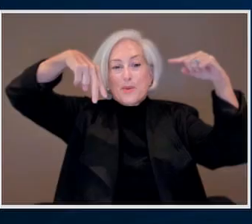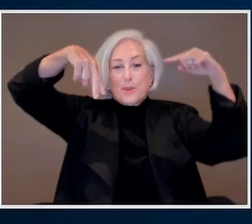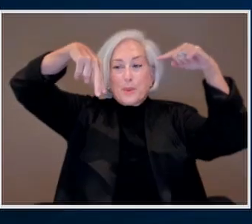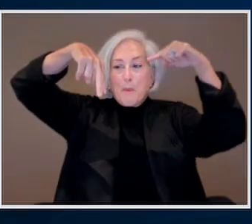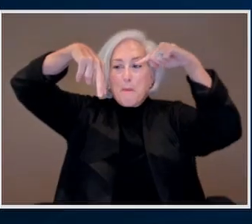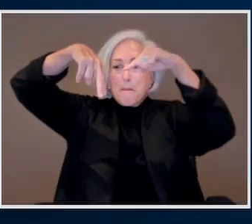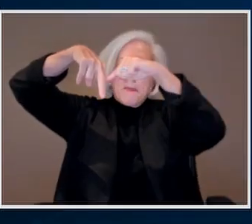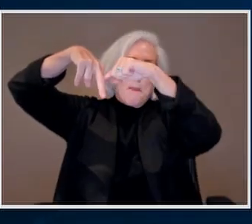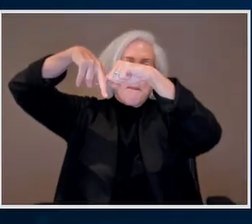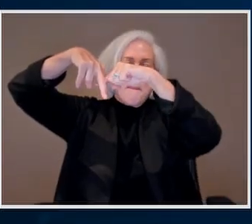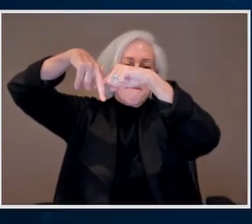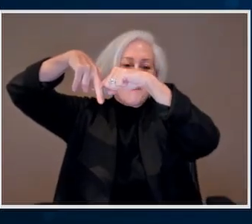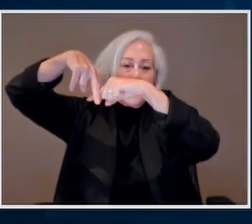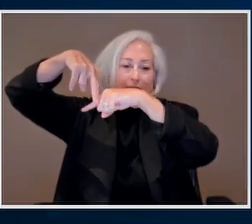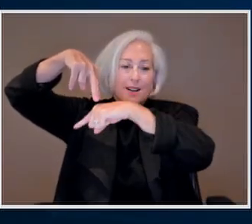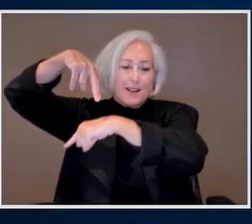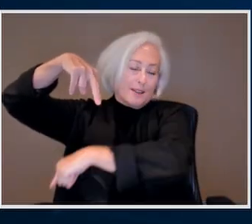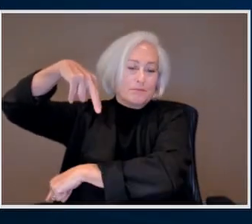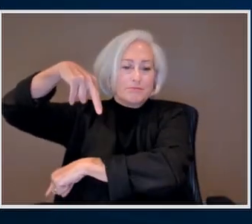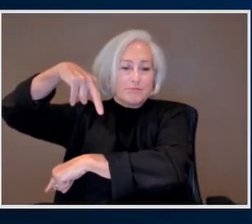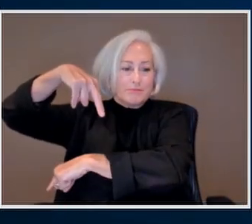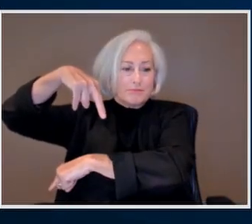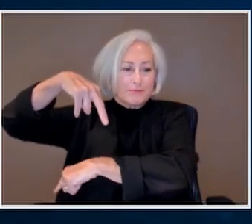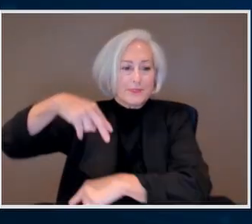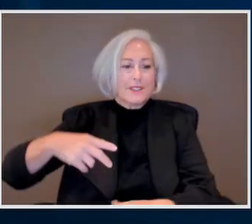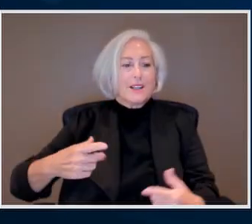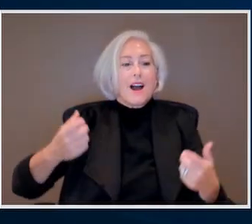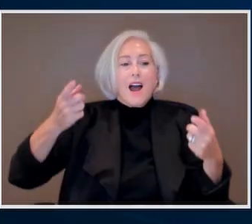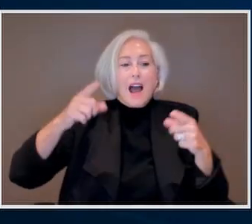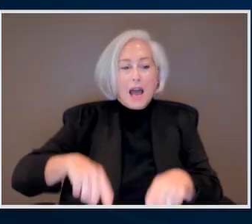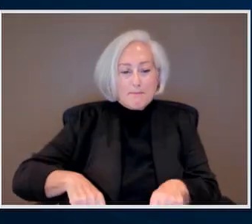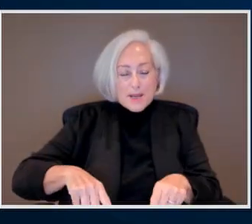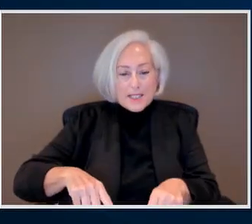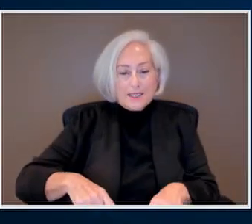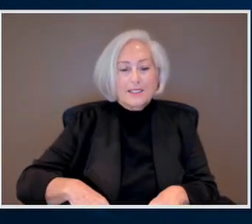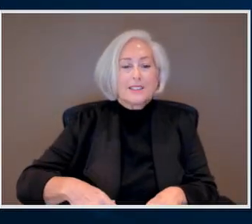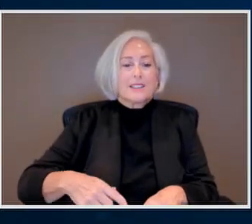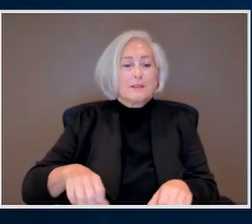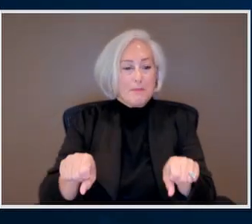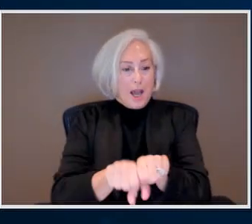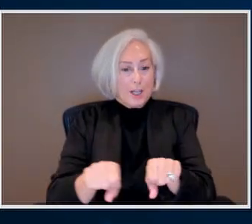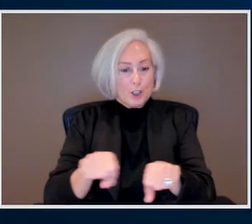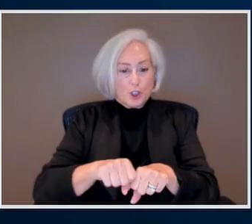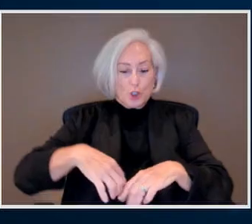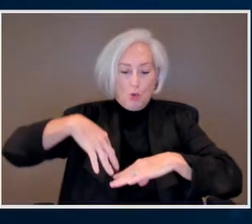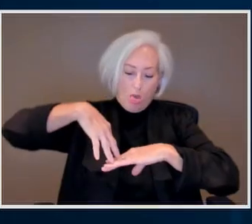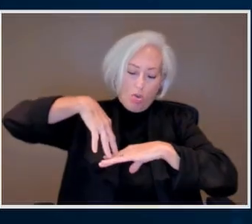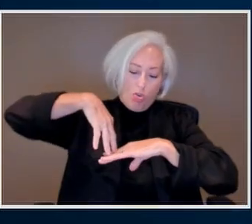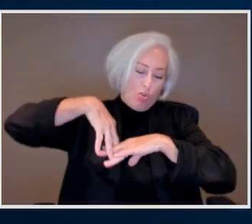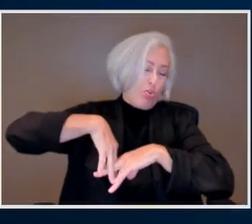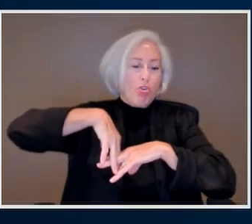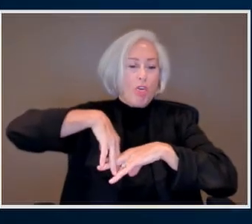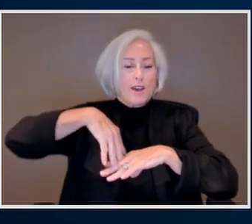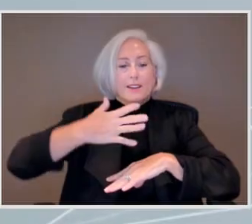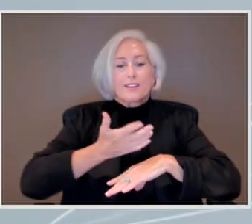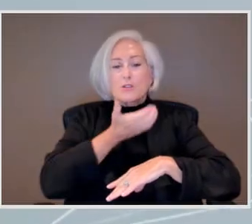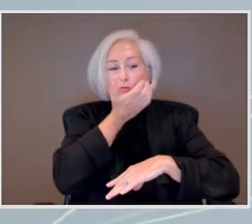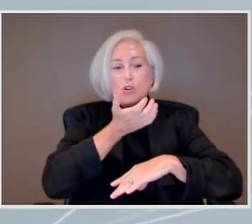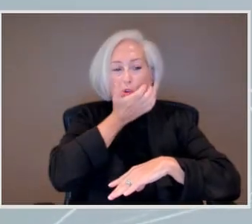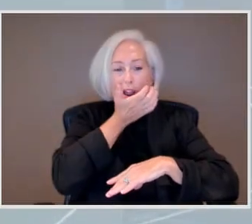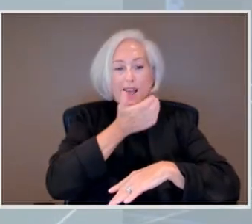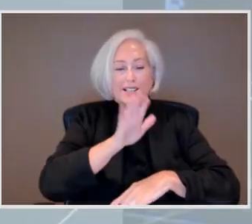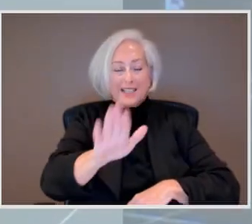And so my cleat stayed in the ground and the rest of me went, and his shoulder broke my leg. I mean,